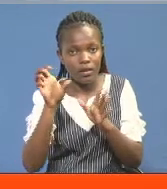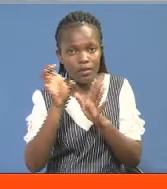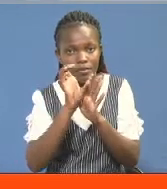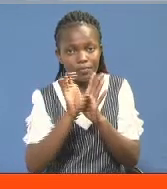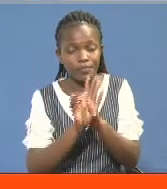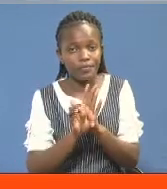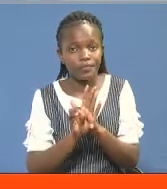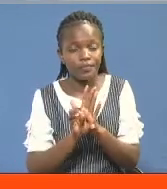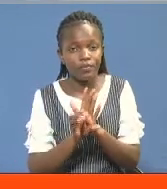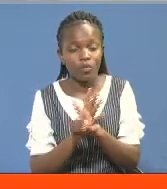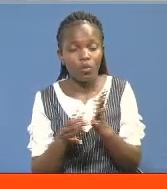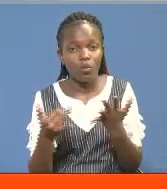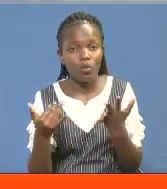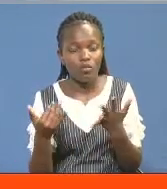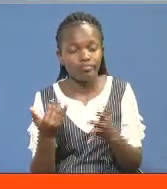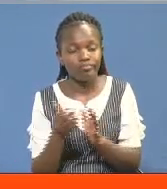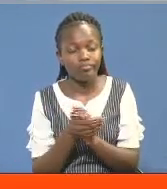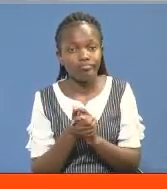one way or the other, because